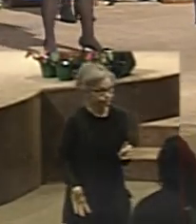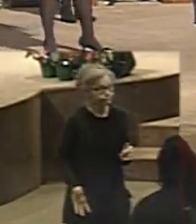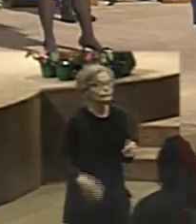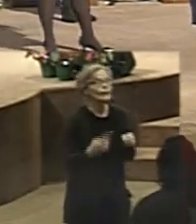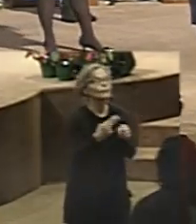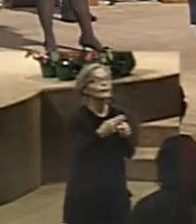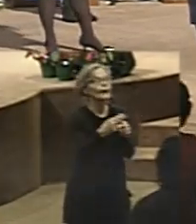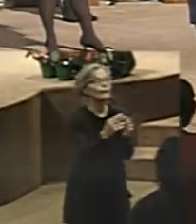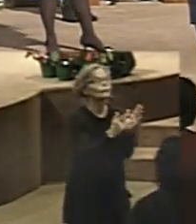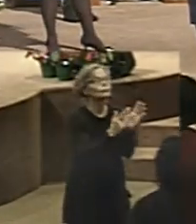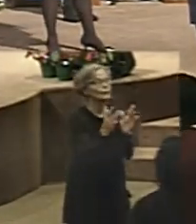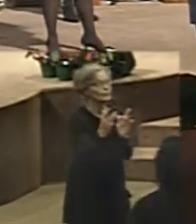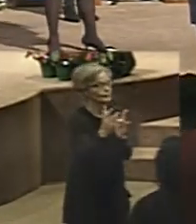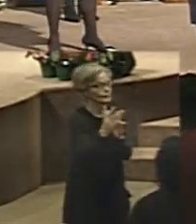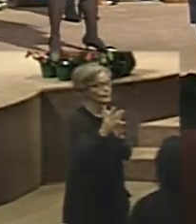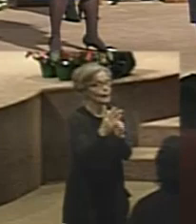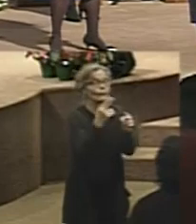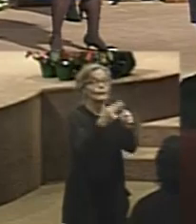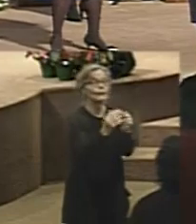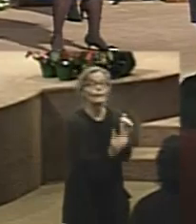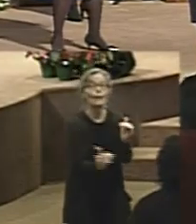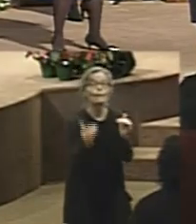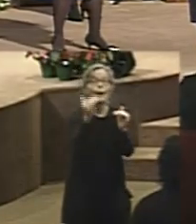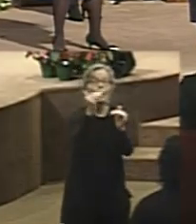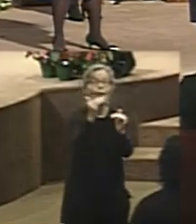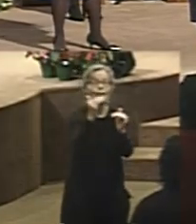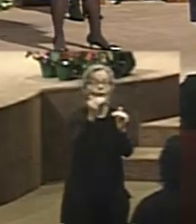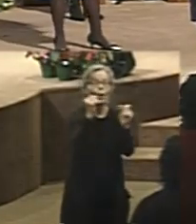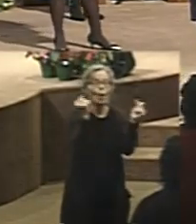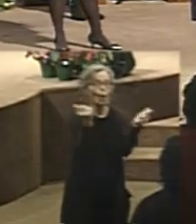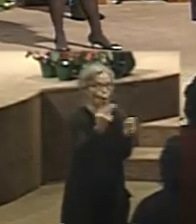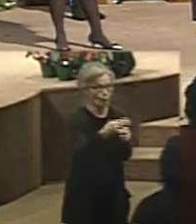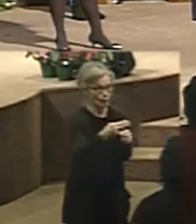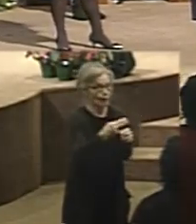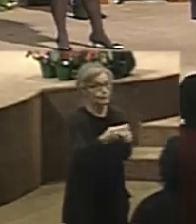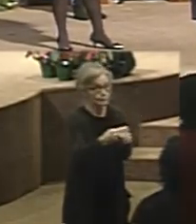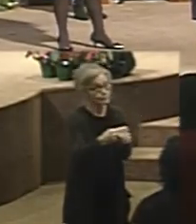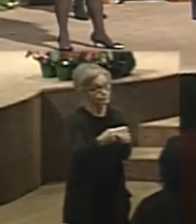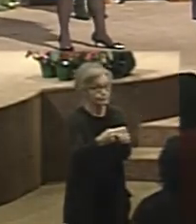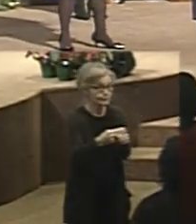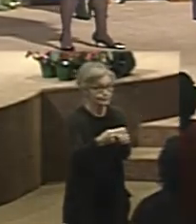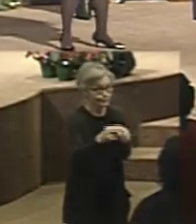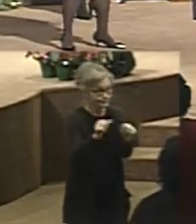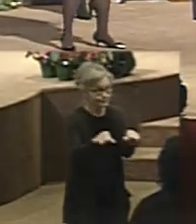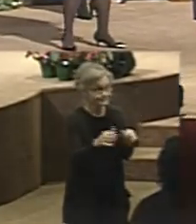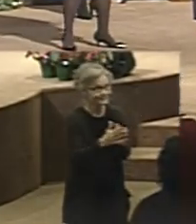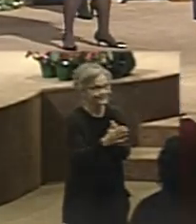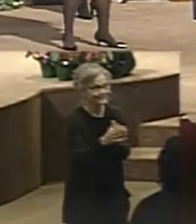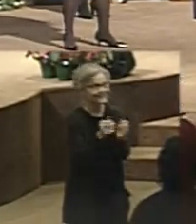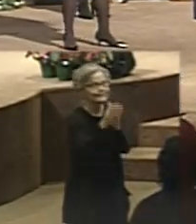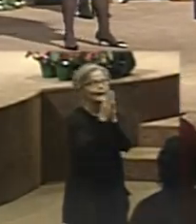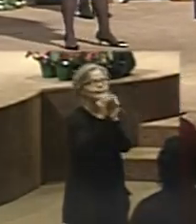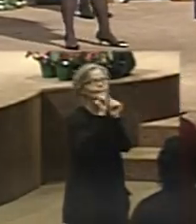In the name above every name, Jesus Christ, we ask these blessings and